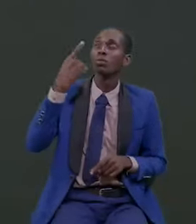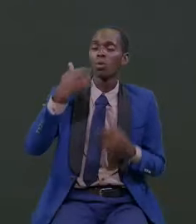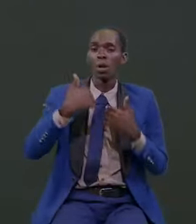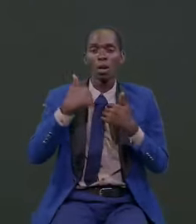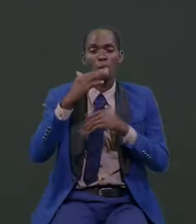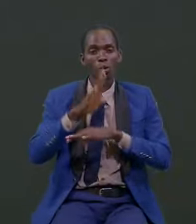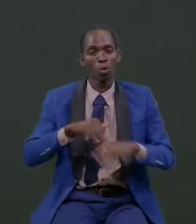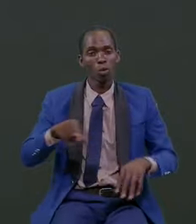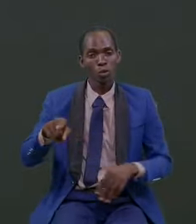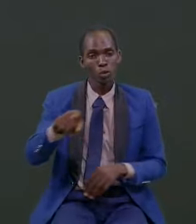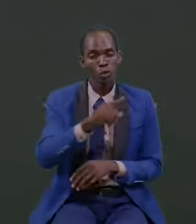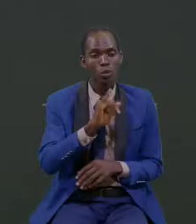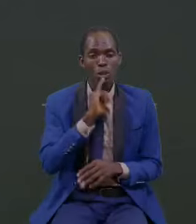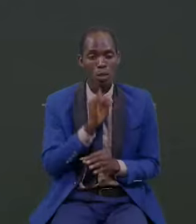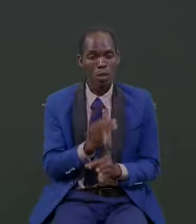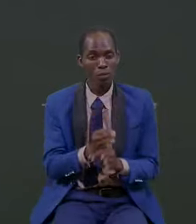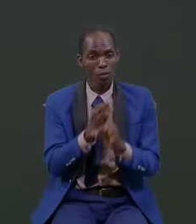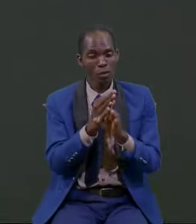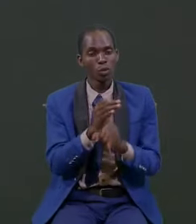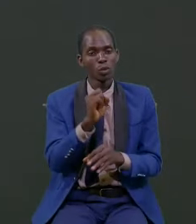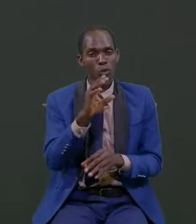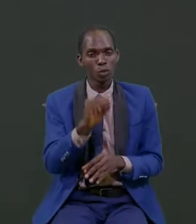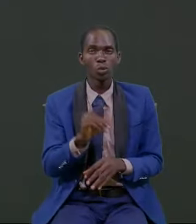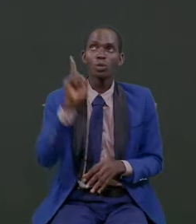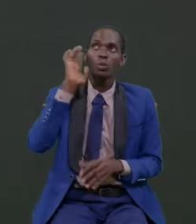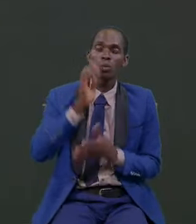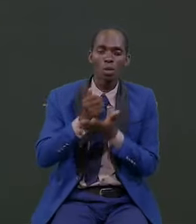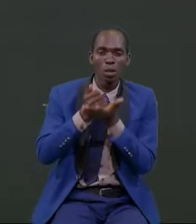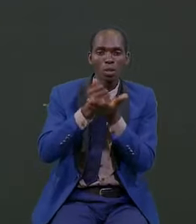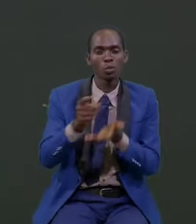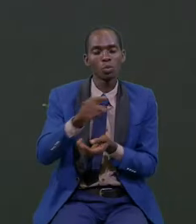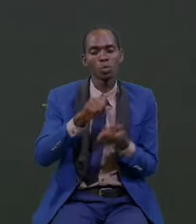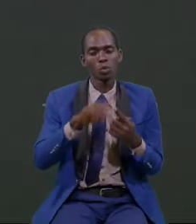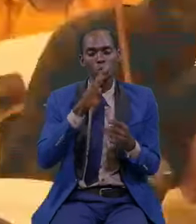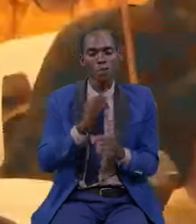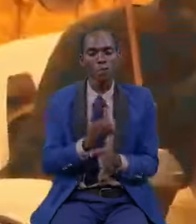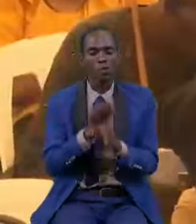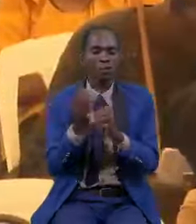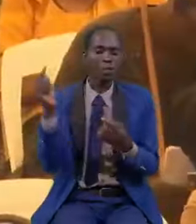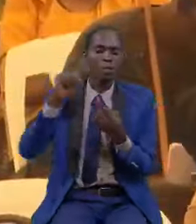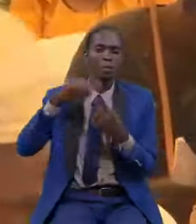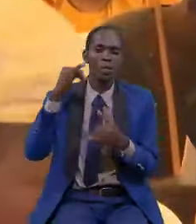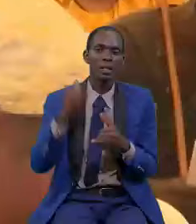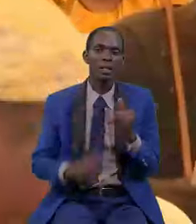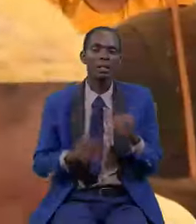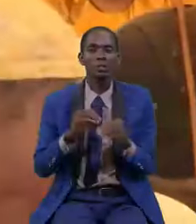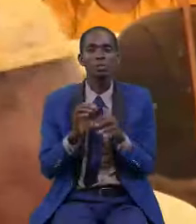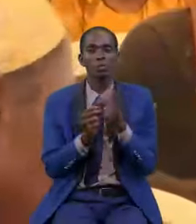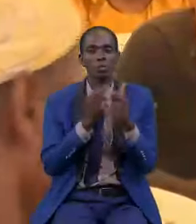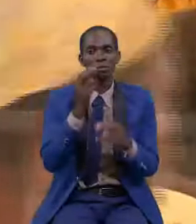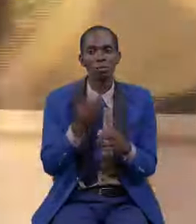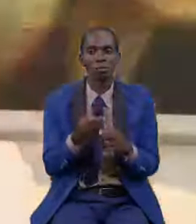He'll make you faithful all the way through. Amen. Amen. Rise up, there's